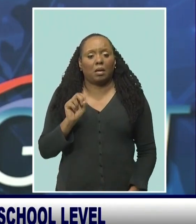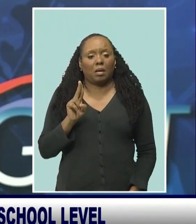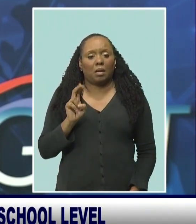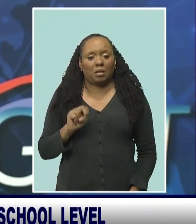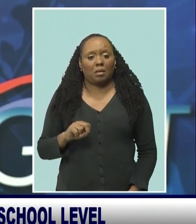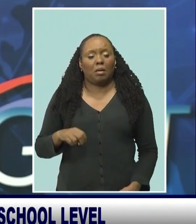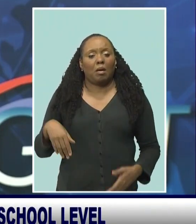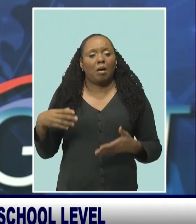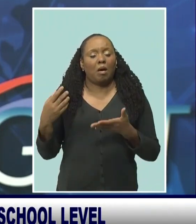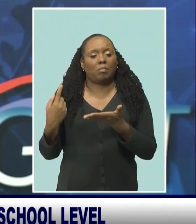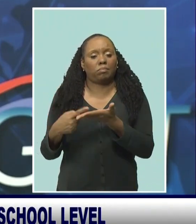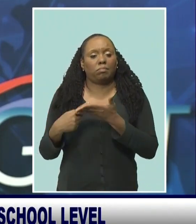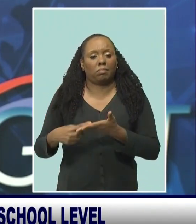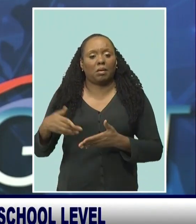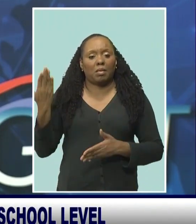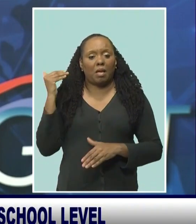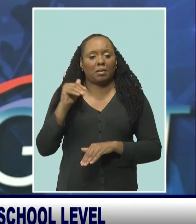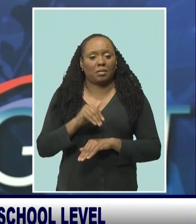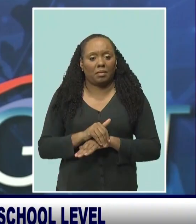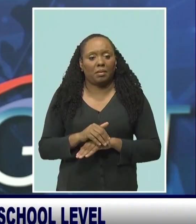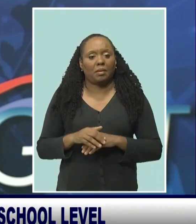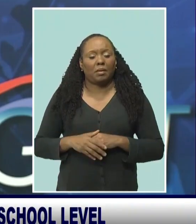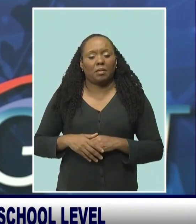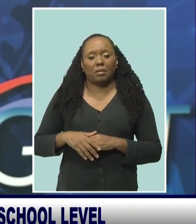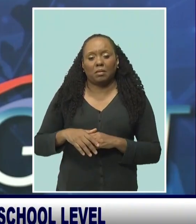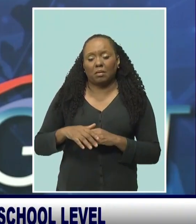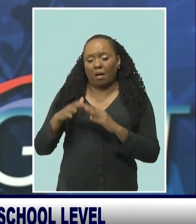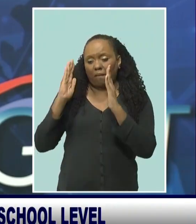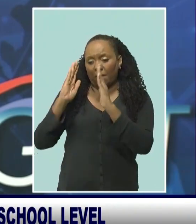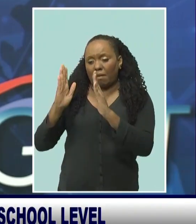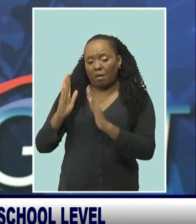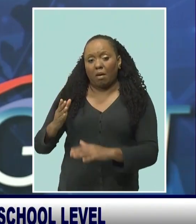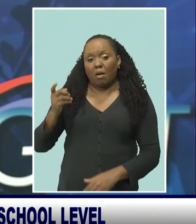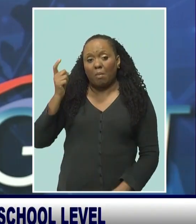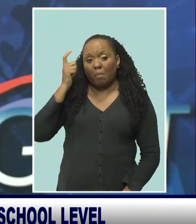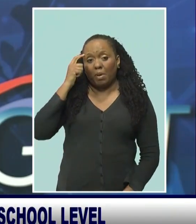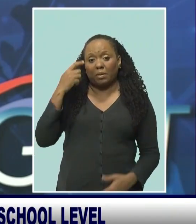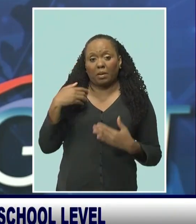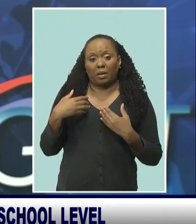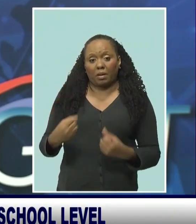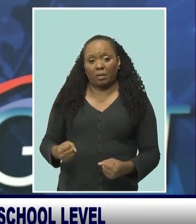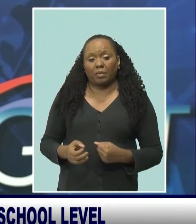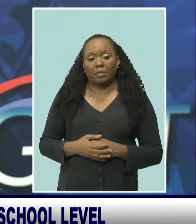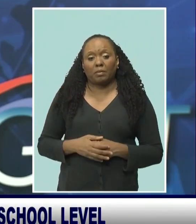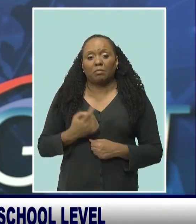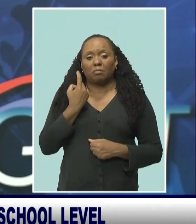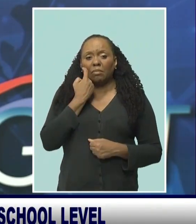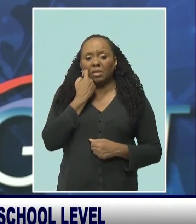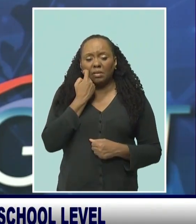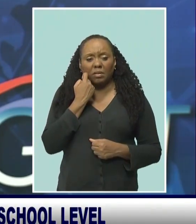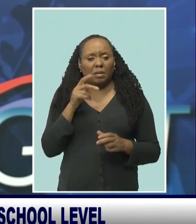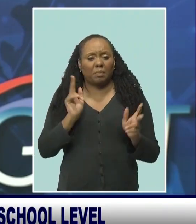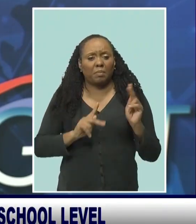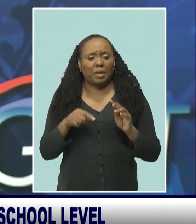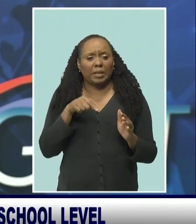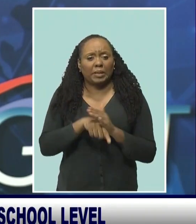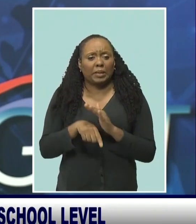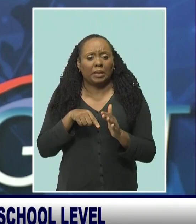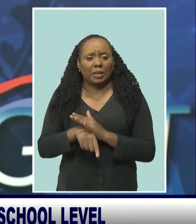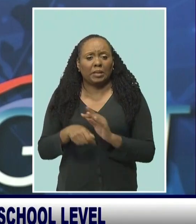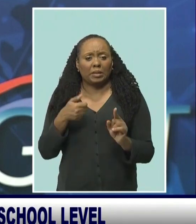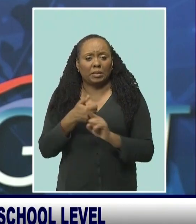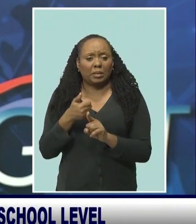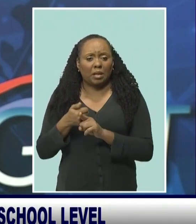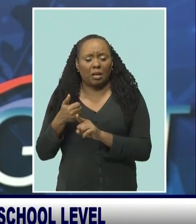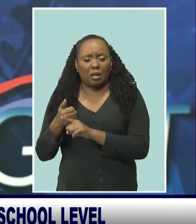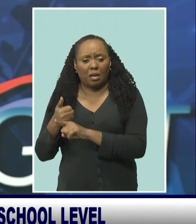current affairs program The People's Business last evening. The focus was on mental health, including recent cases of suicide that have impacted